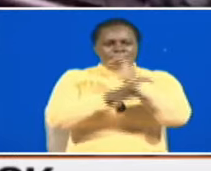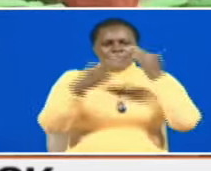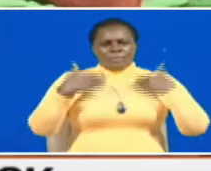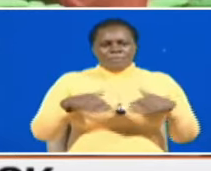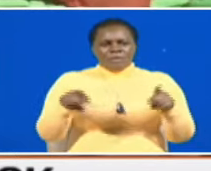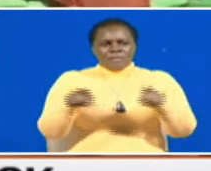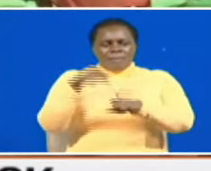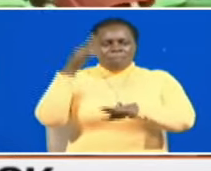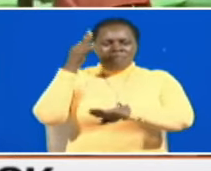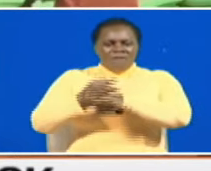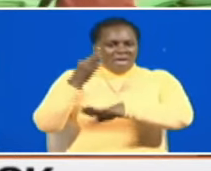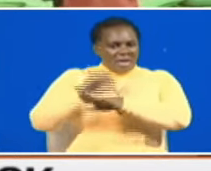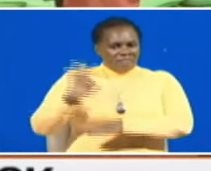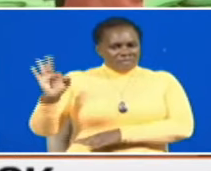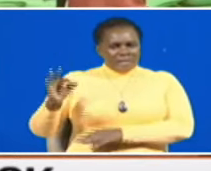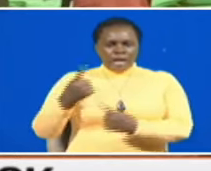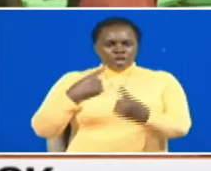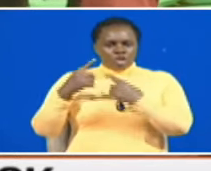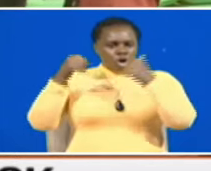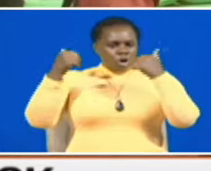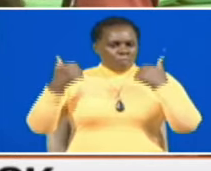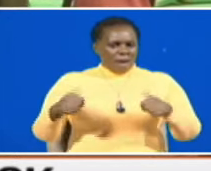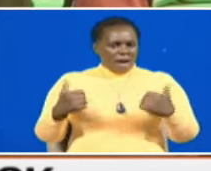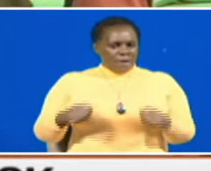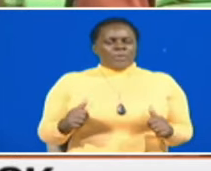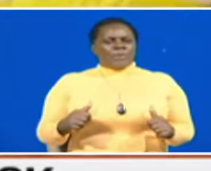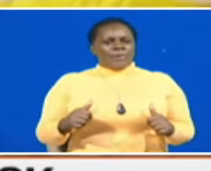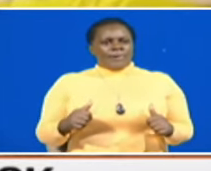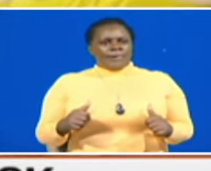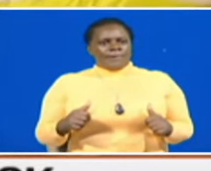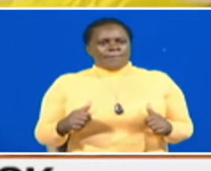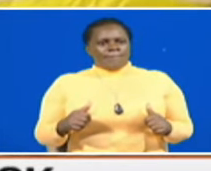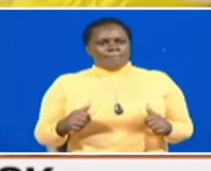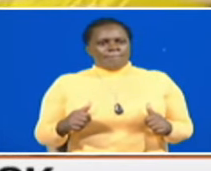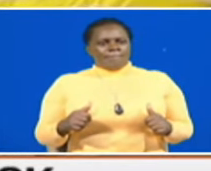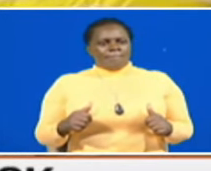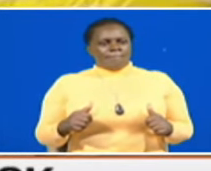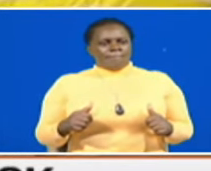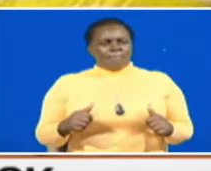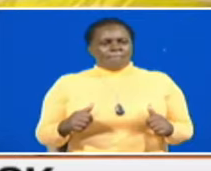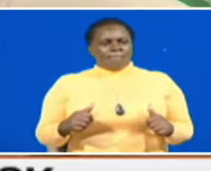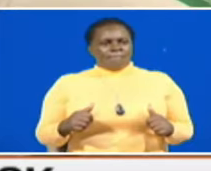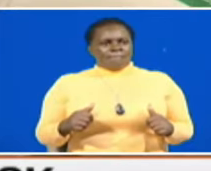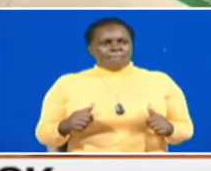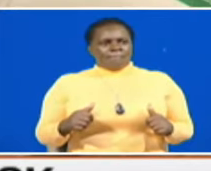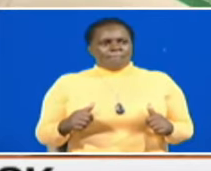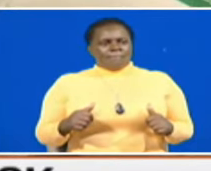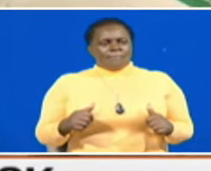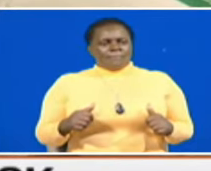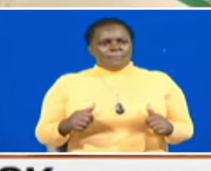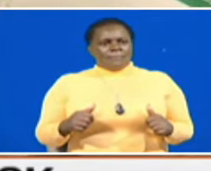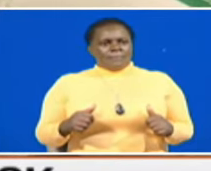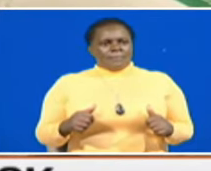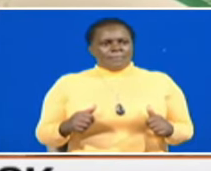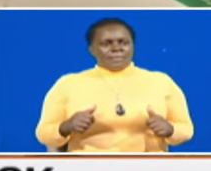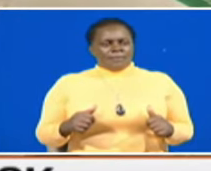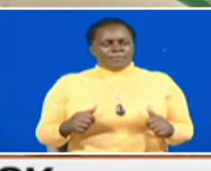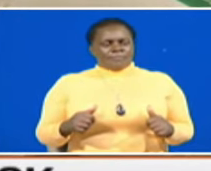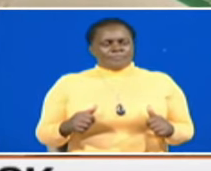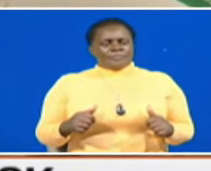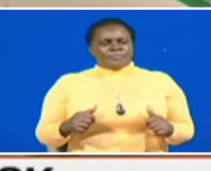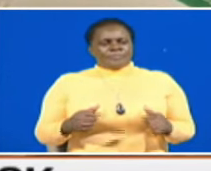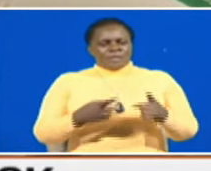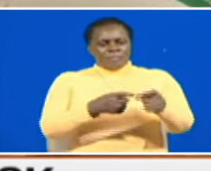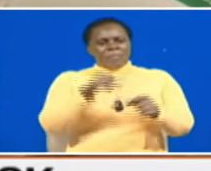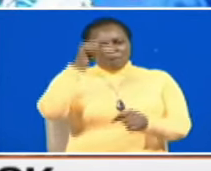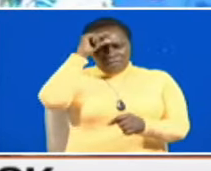the fake fertilizer subsidy program that has hit headlines recently could have provided him with fodder and arsenal to hit the